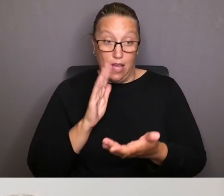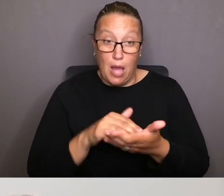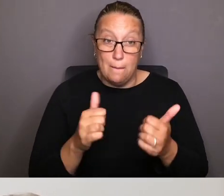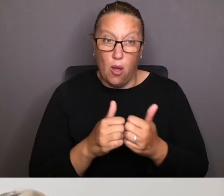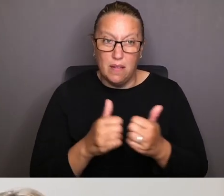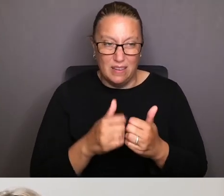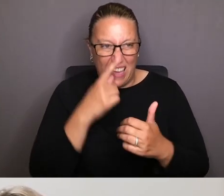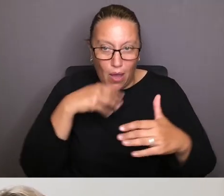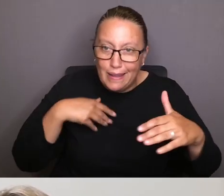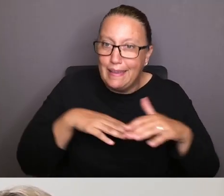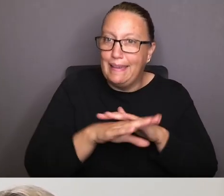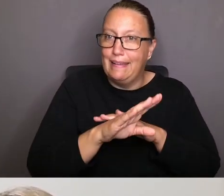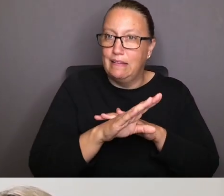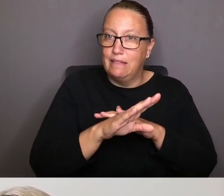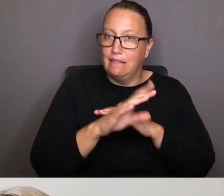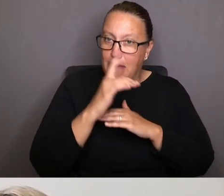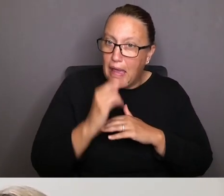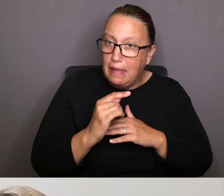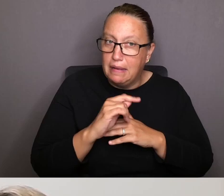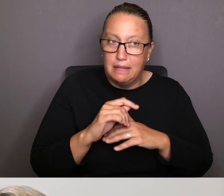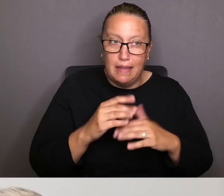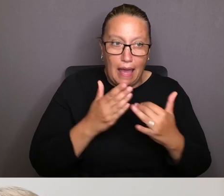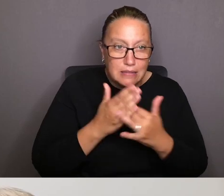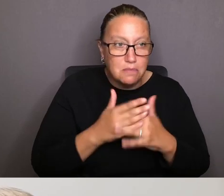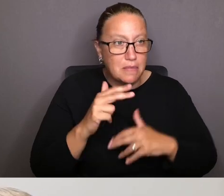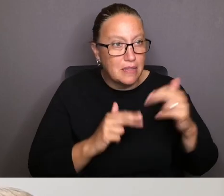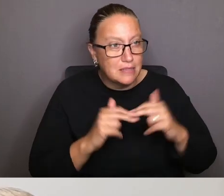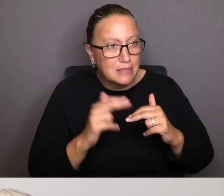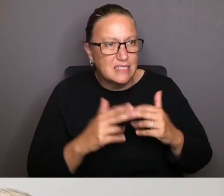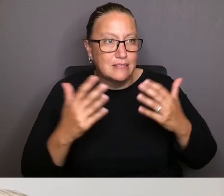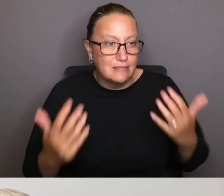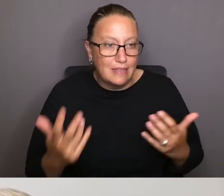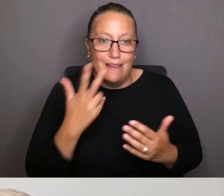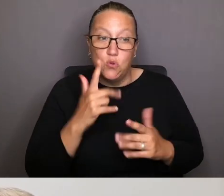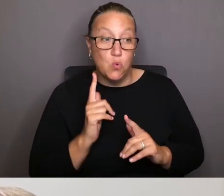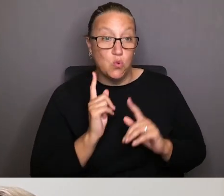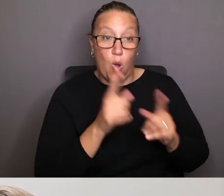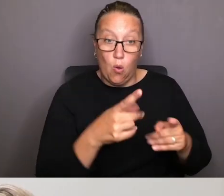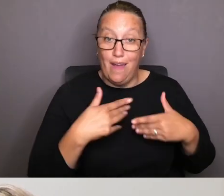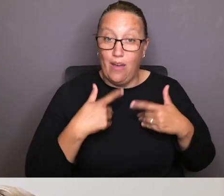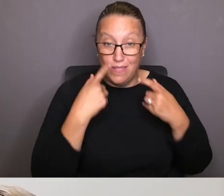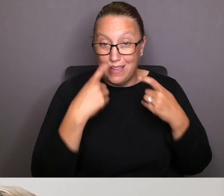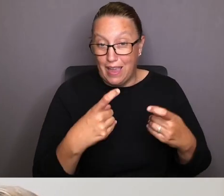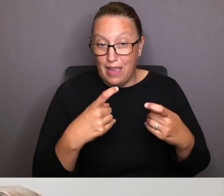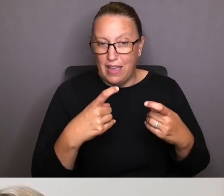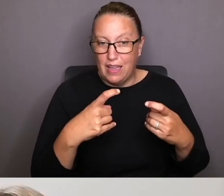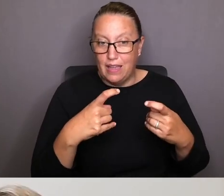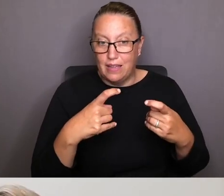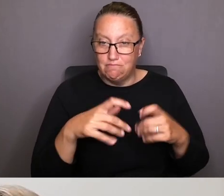as information goes, is information accessible for people with different types of needs? And